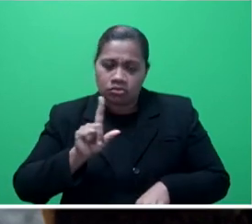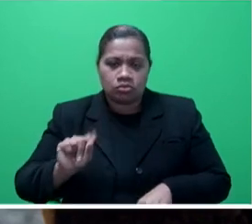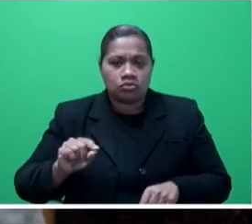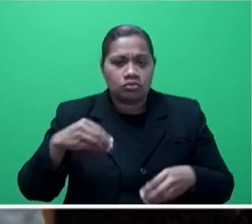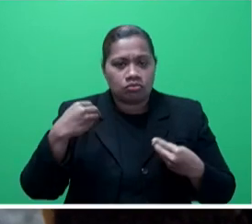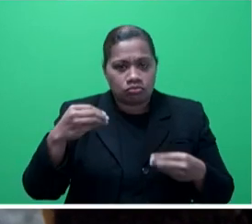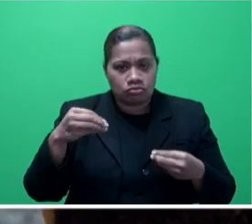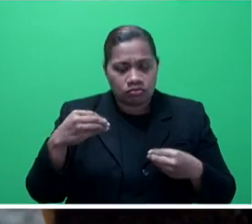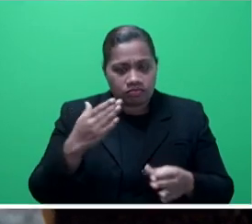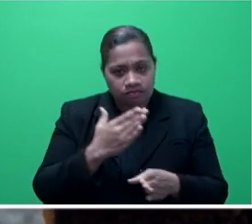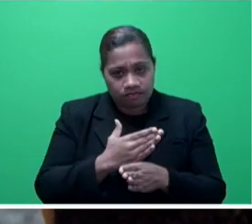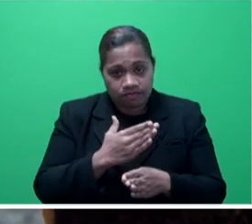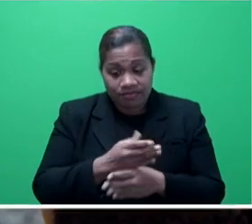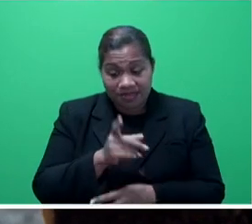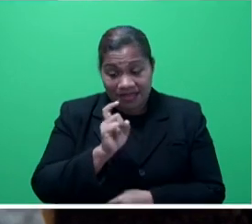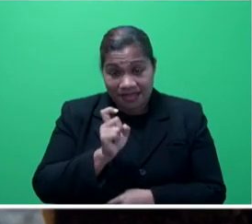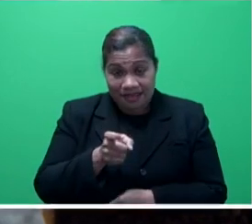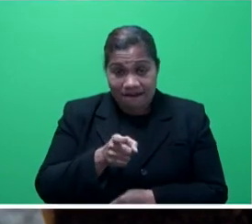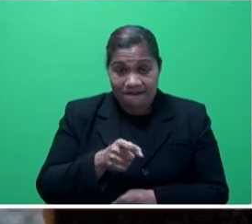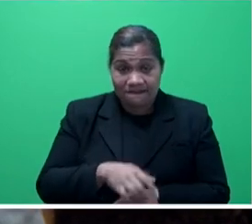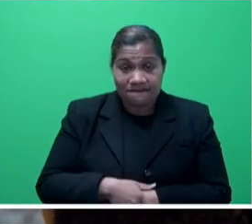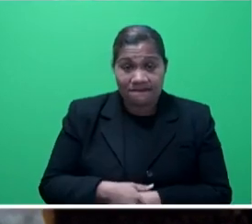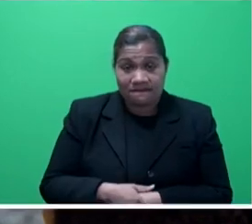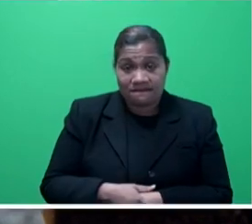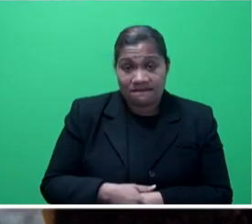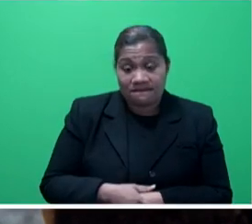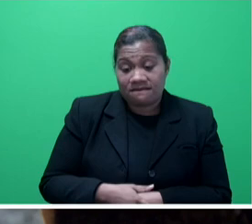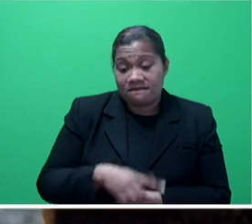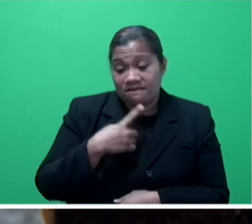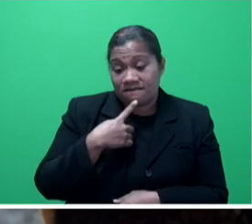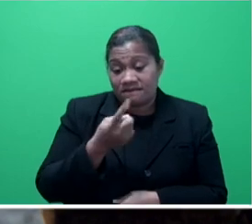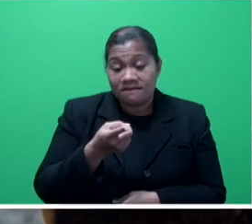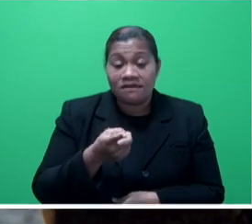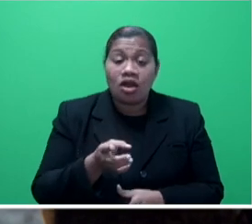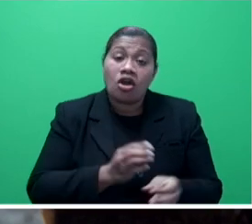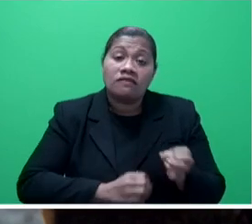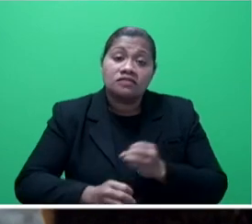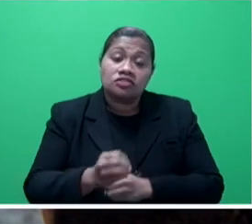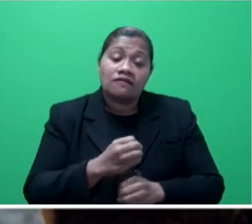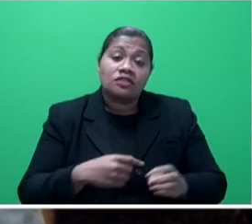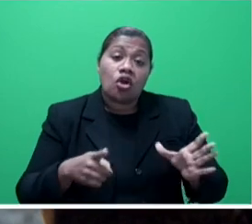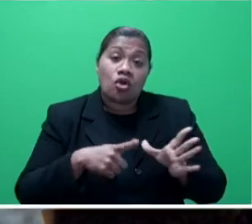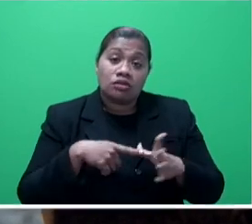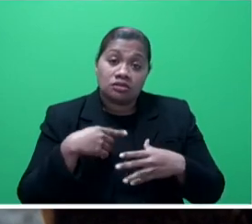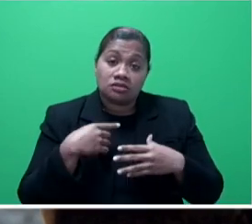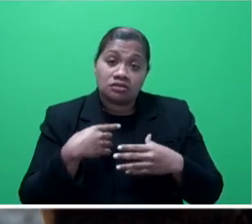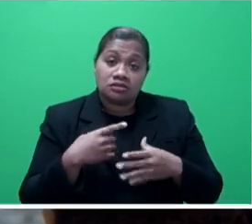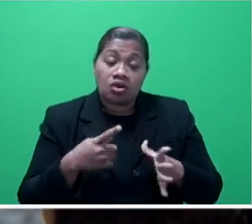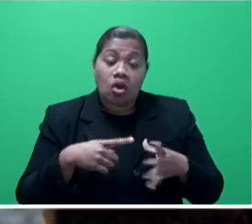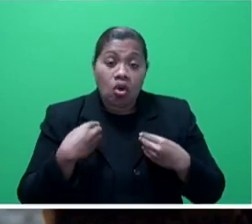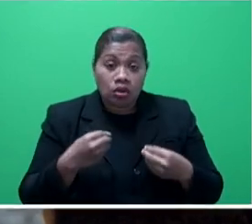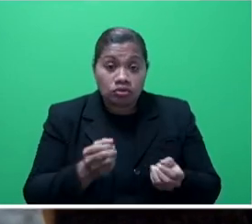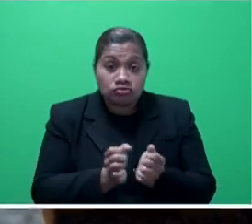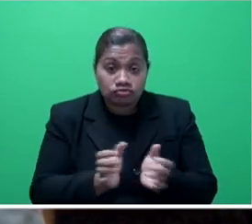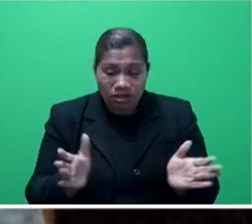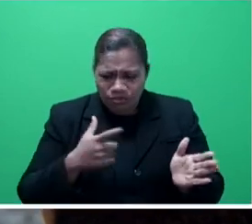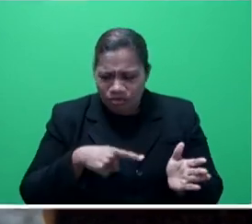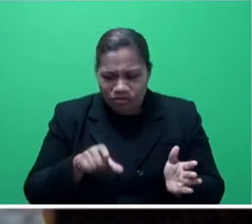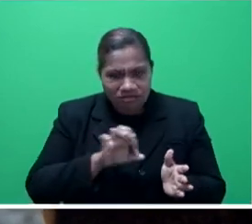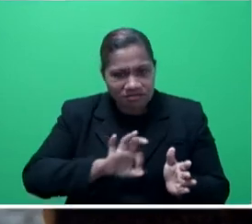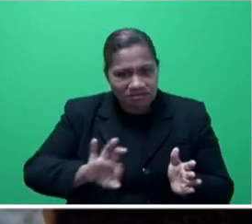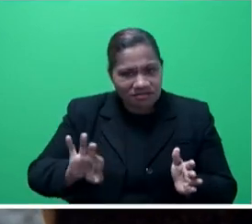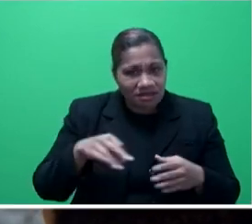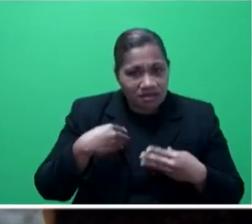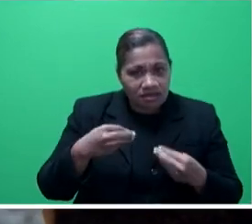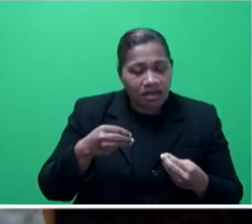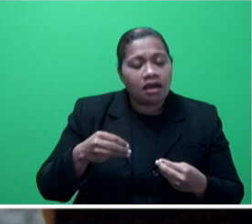sir, if they are saying that the Office of the Auditor General, because it has not audited it, and therefore somehow or the